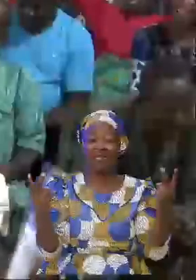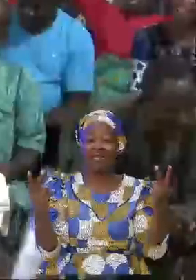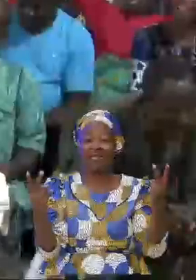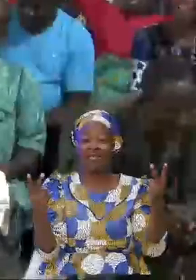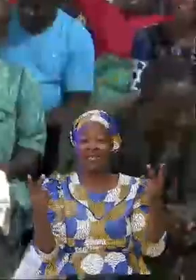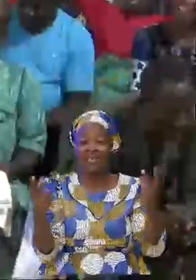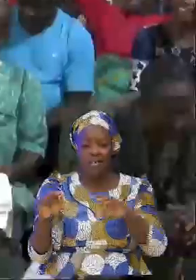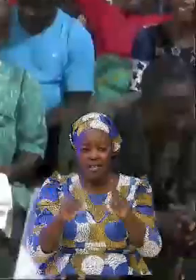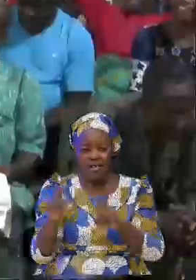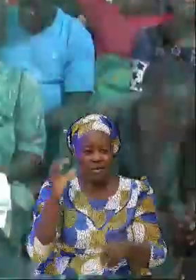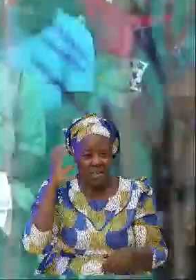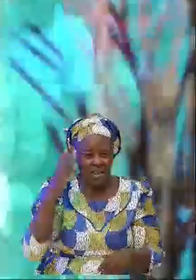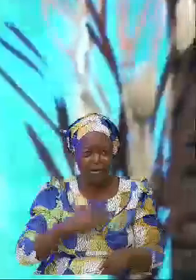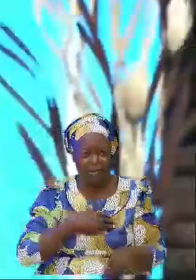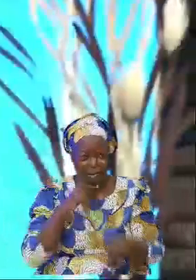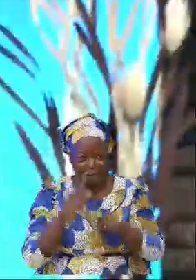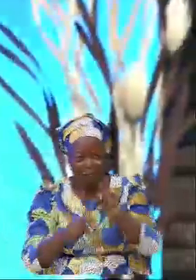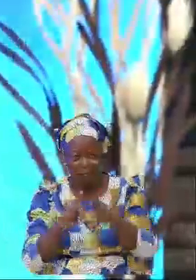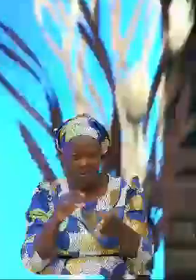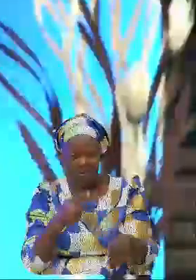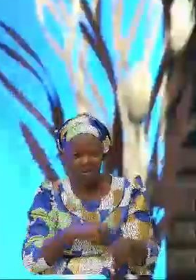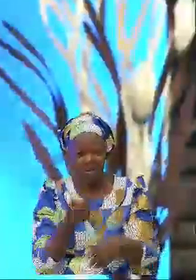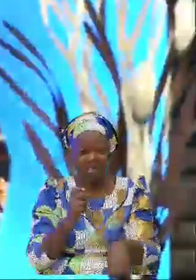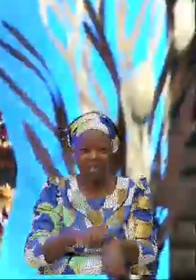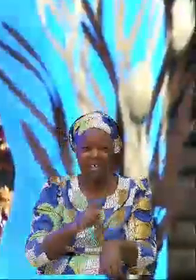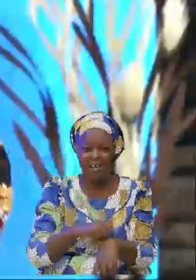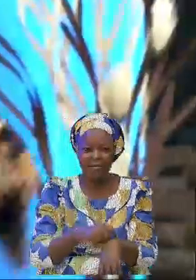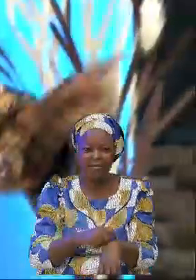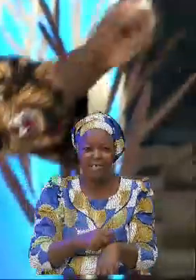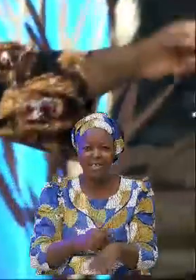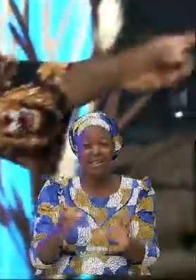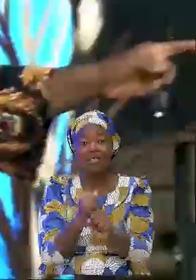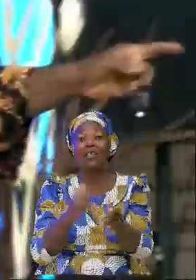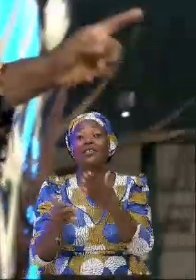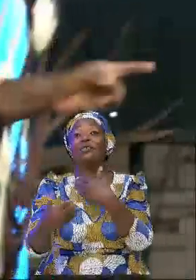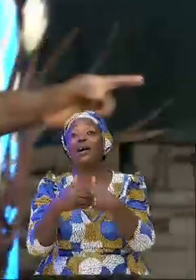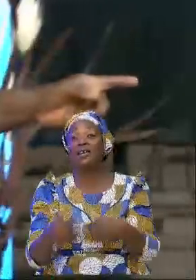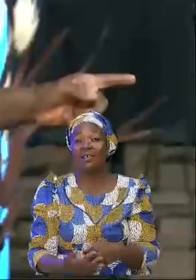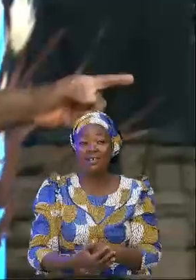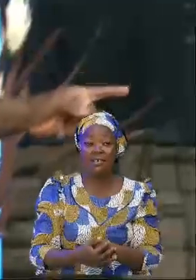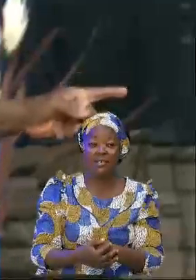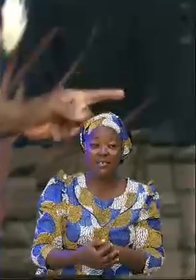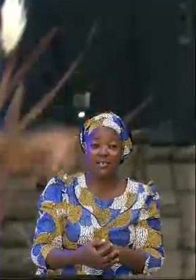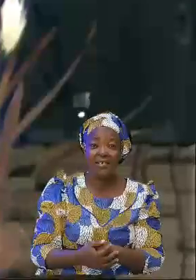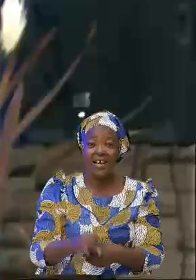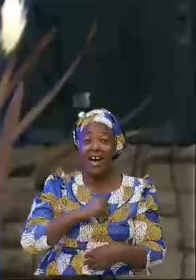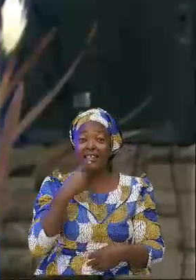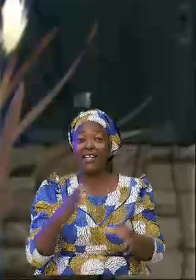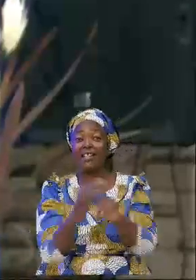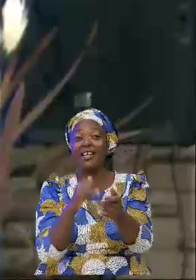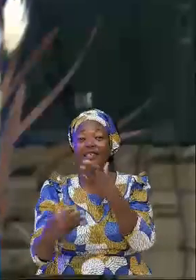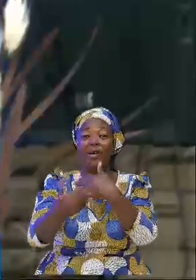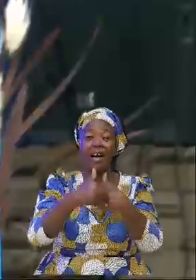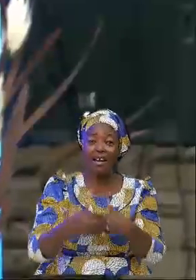Victory. Victory. Did you hear my people the other time? Take